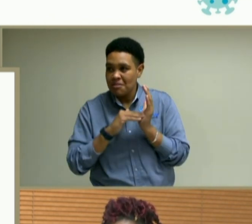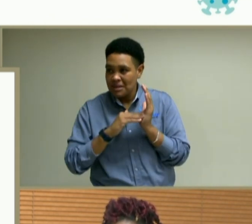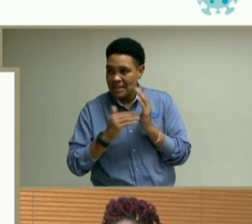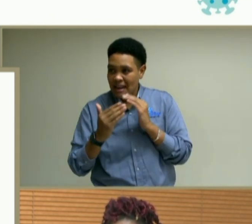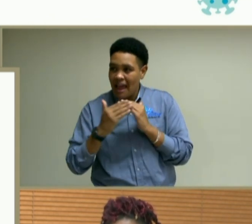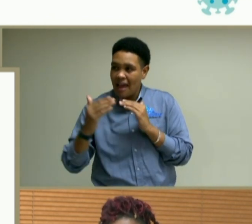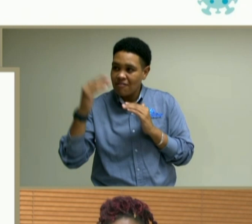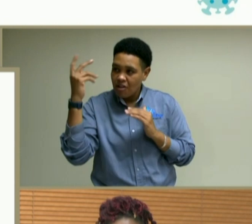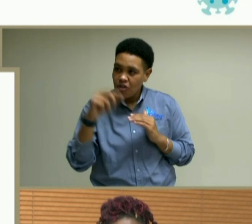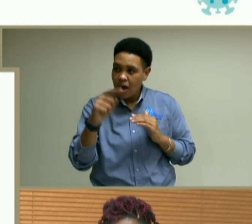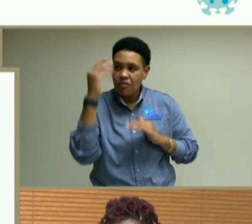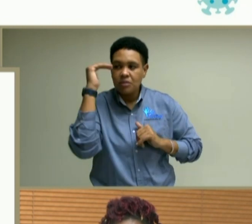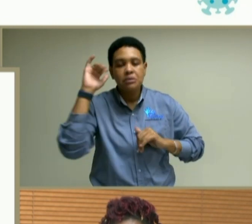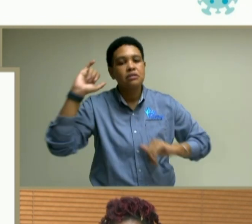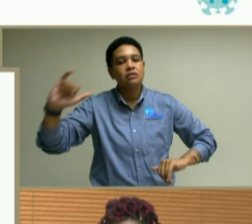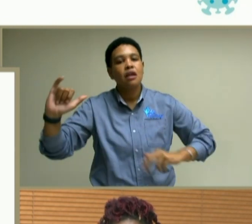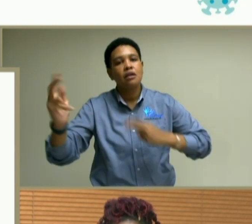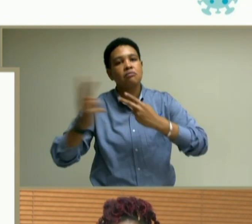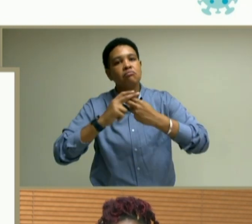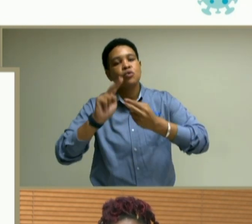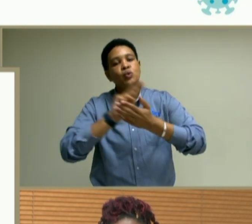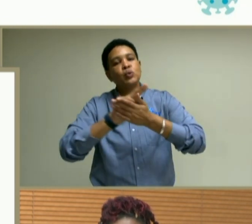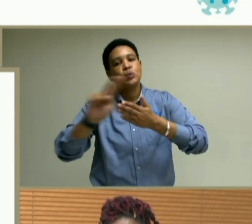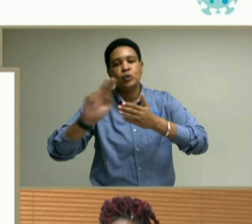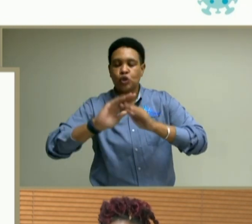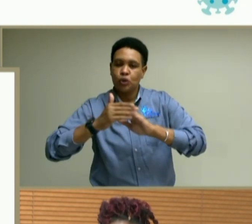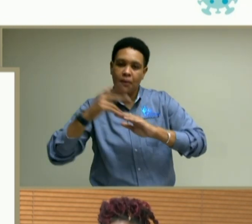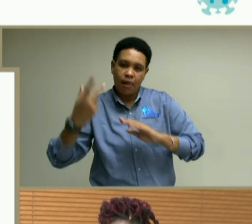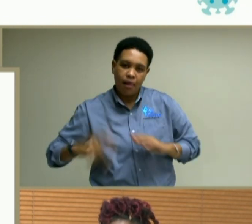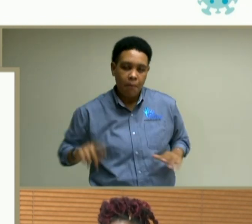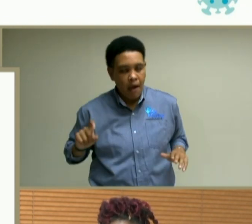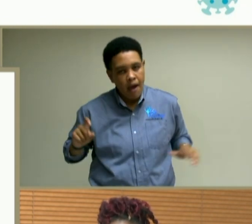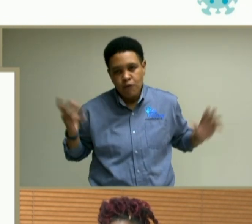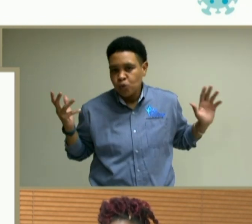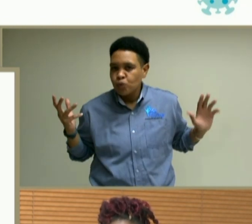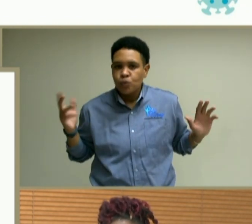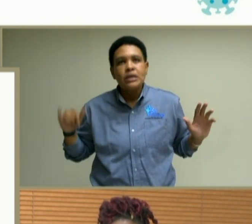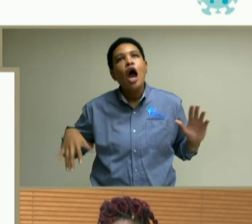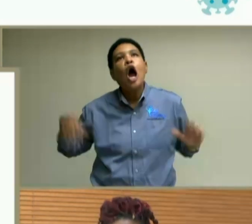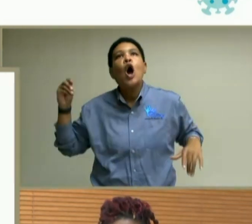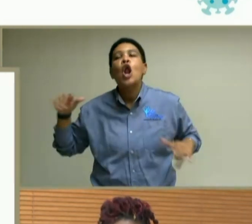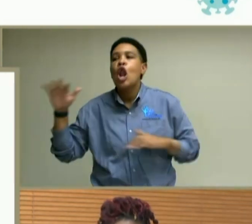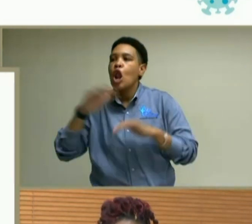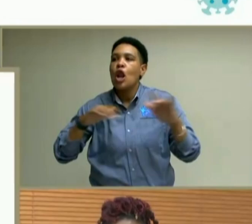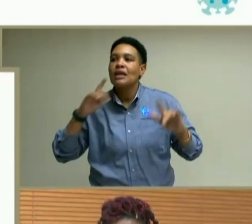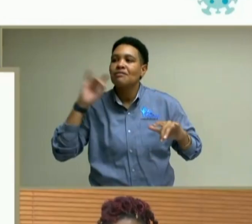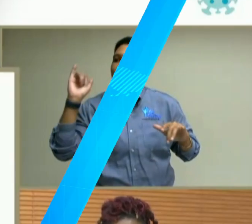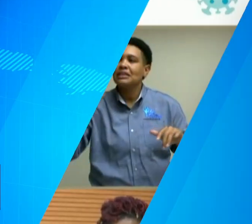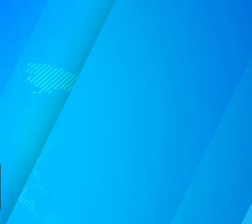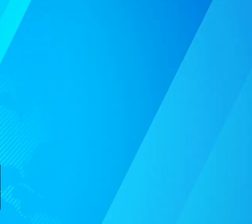arrival, you're expected to serve your two weeks of quarantine in Jamaica if you're staying that long a period here.